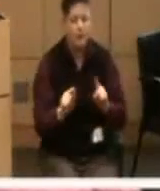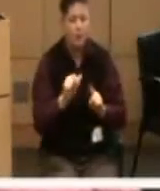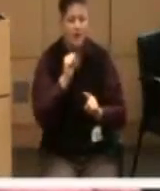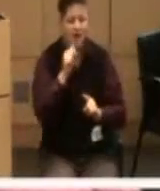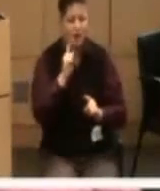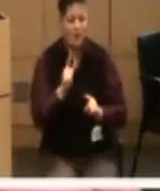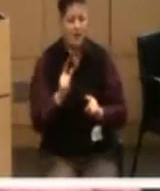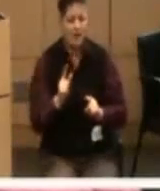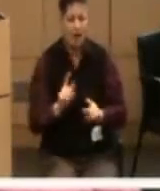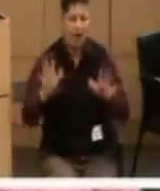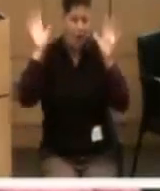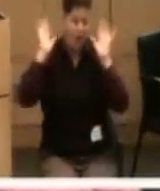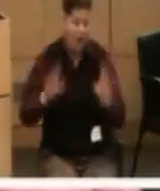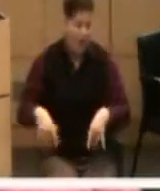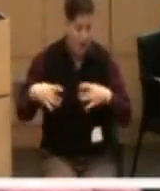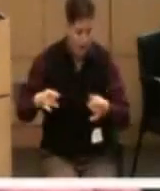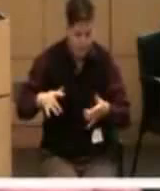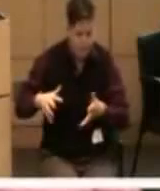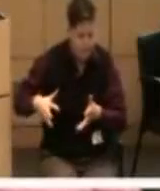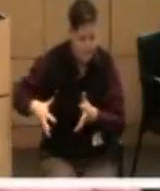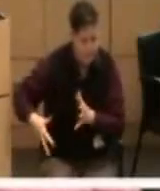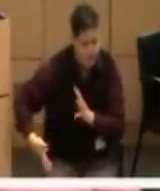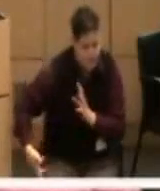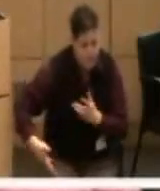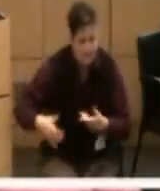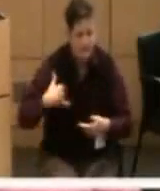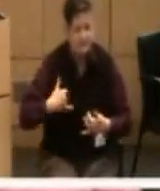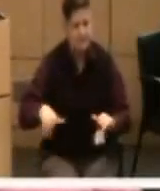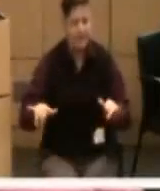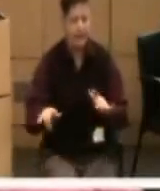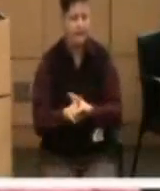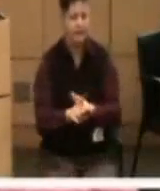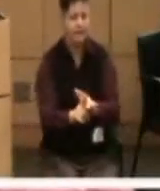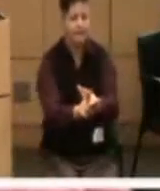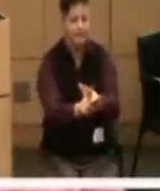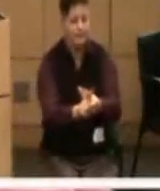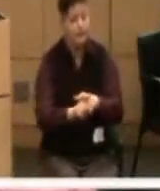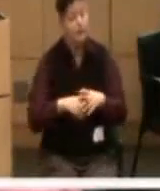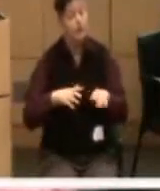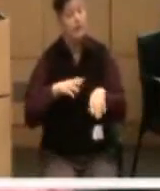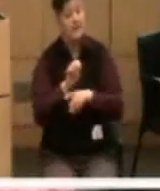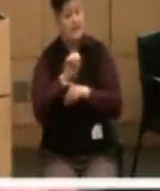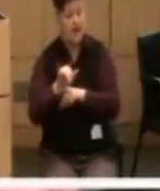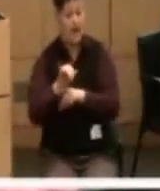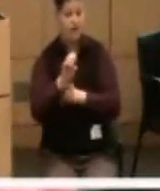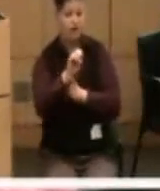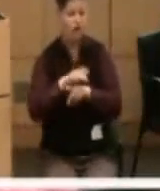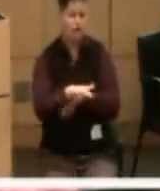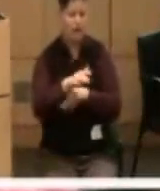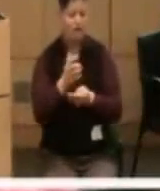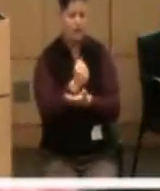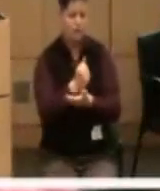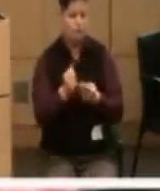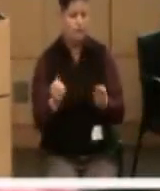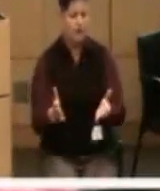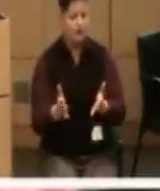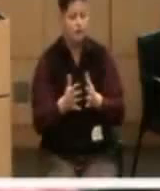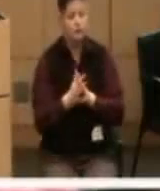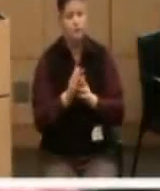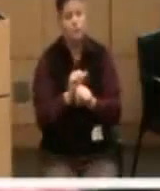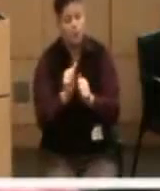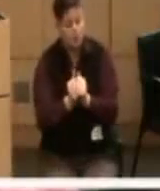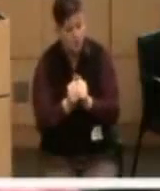there yet. And so I think for early intervention providers in working with the families, working with